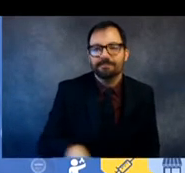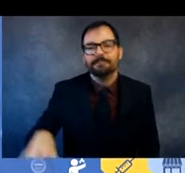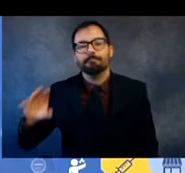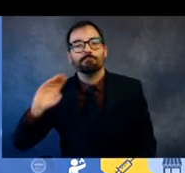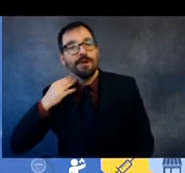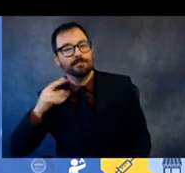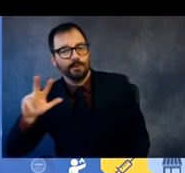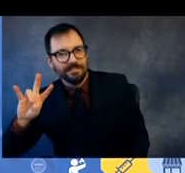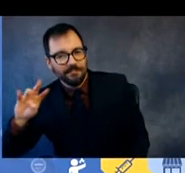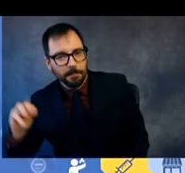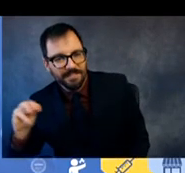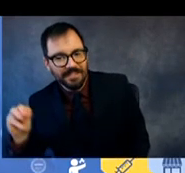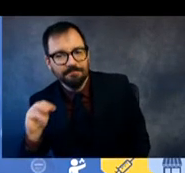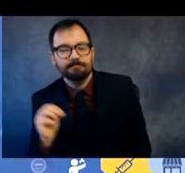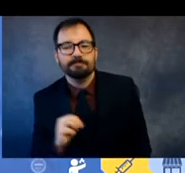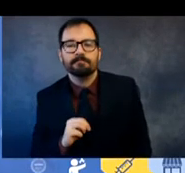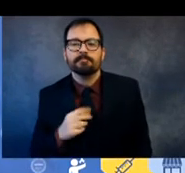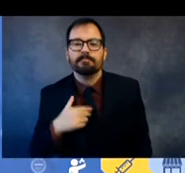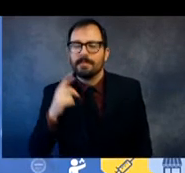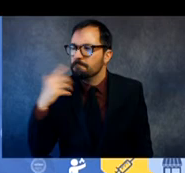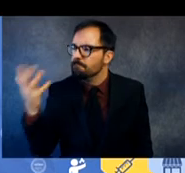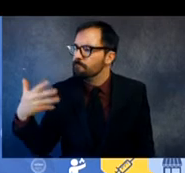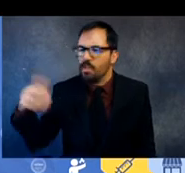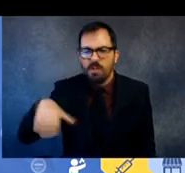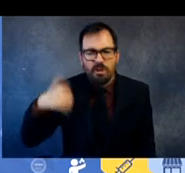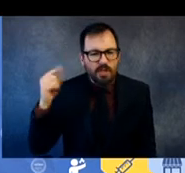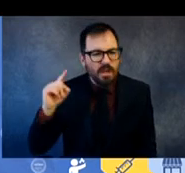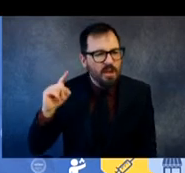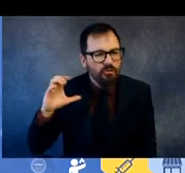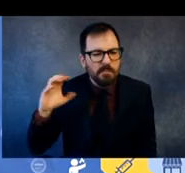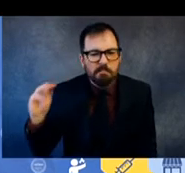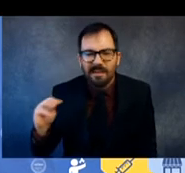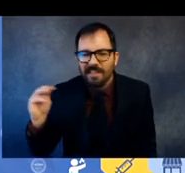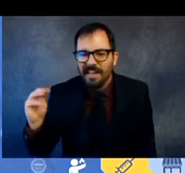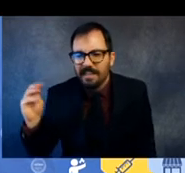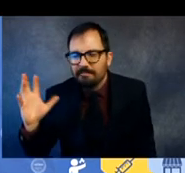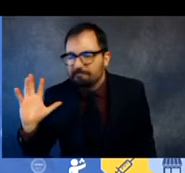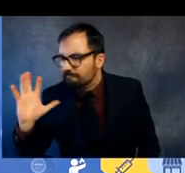think there's probably another 100 million.